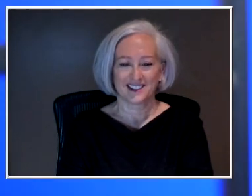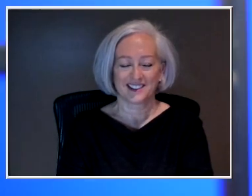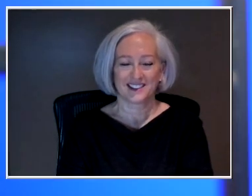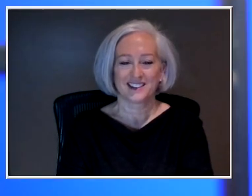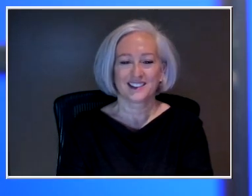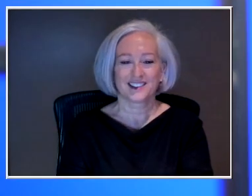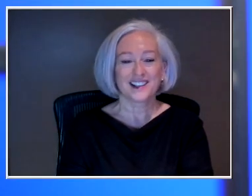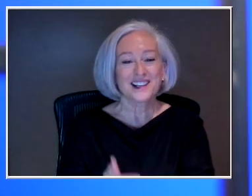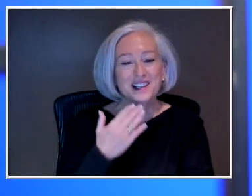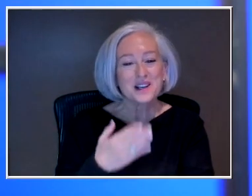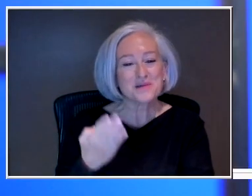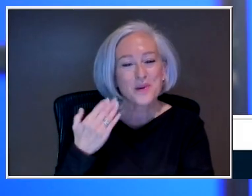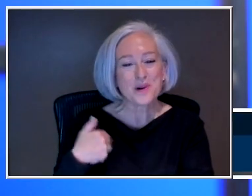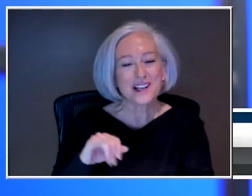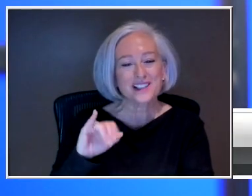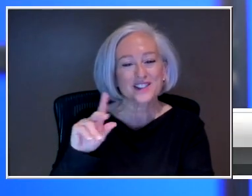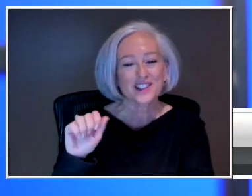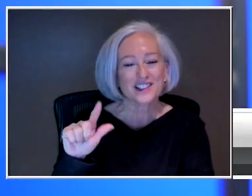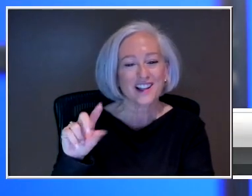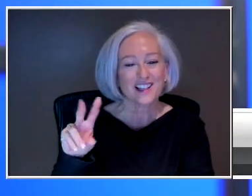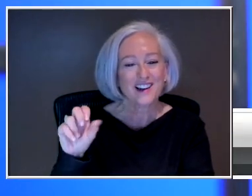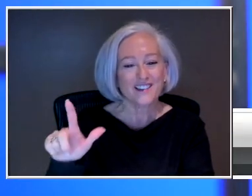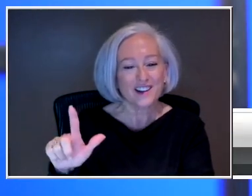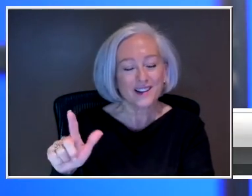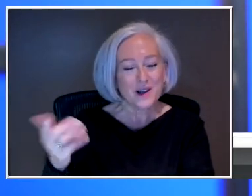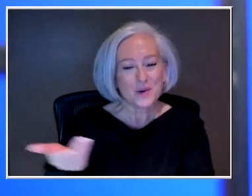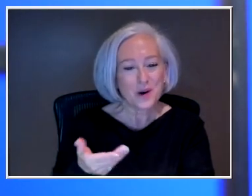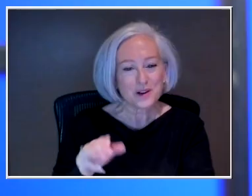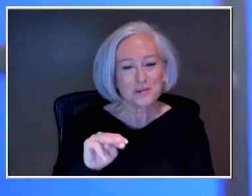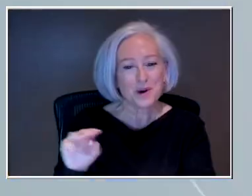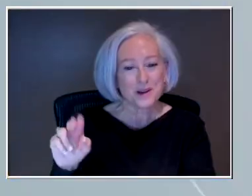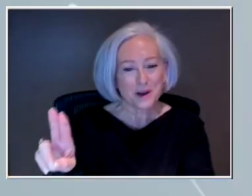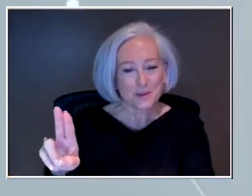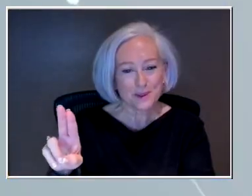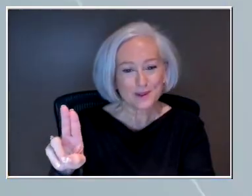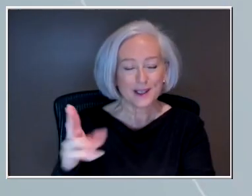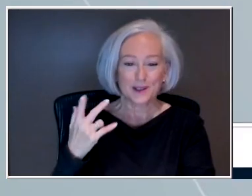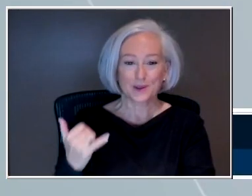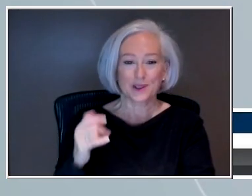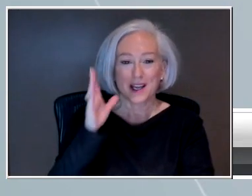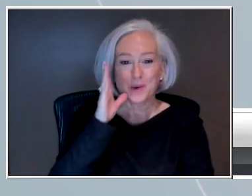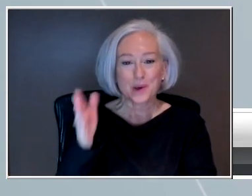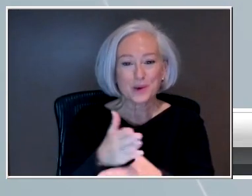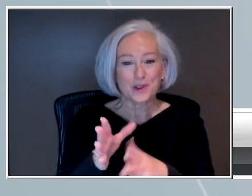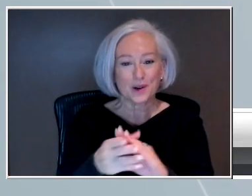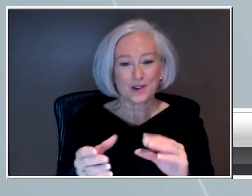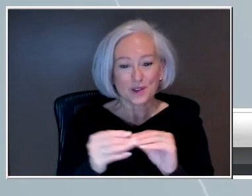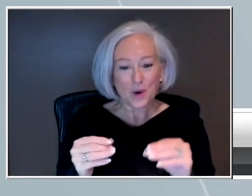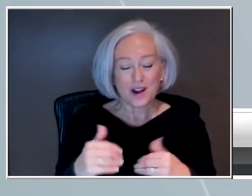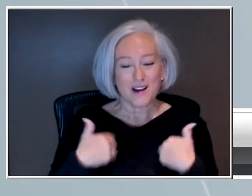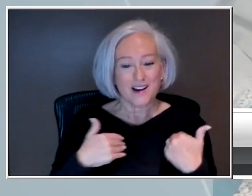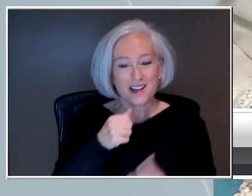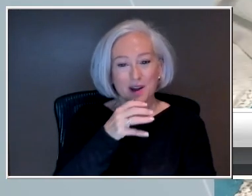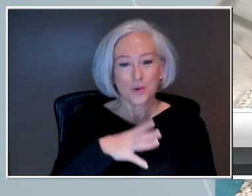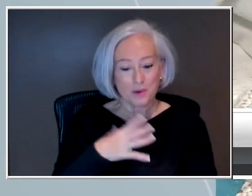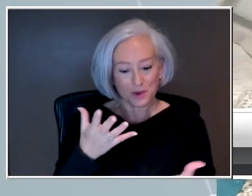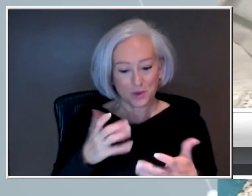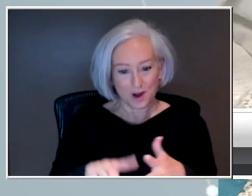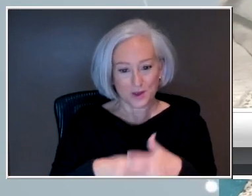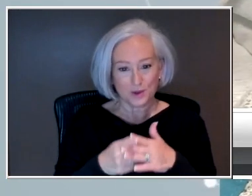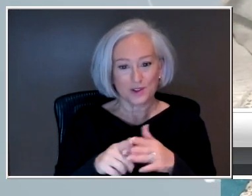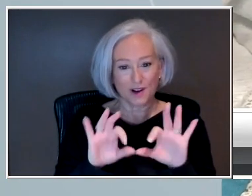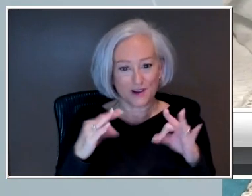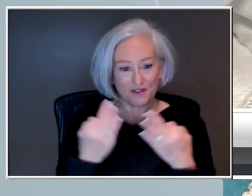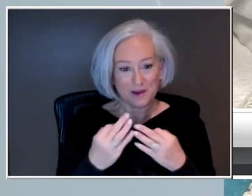Good morning. I'm Jessica Lovell. Welcome to the Morning Medical Update. Today, we will share the story of a young woman who wanted to start a family, but